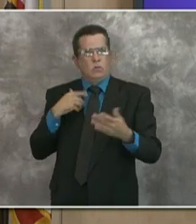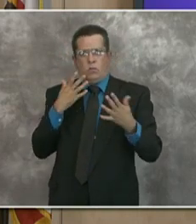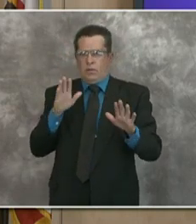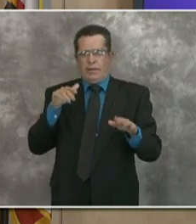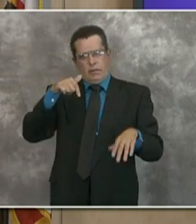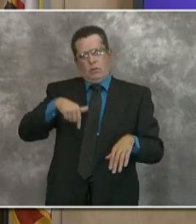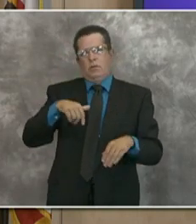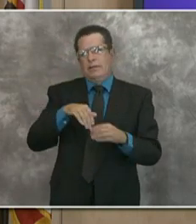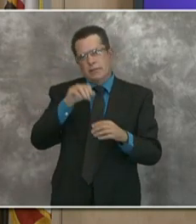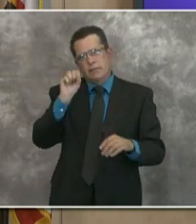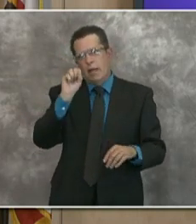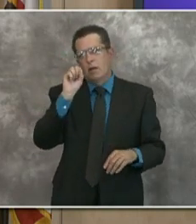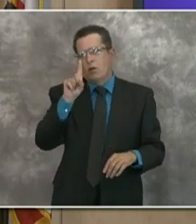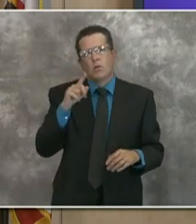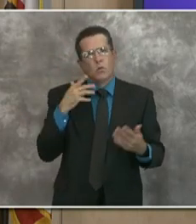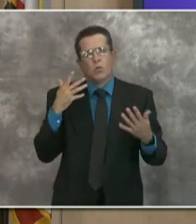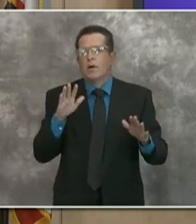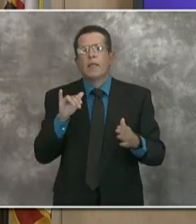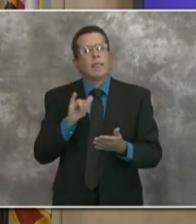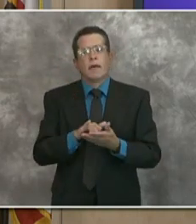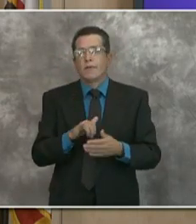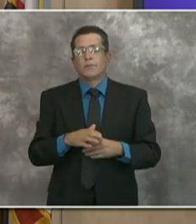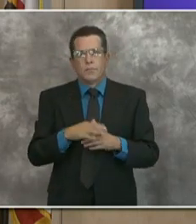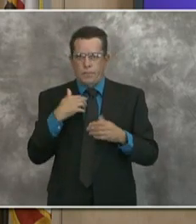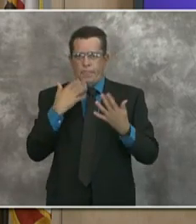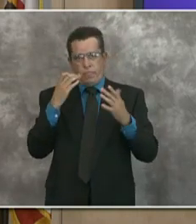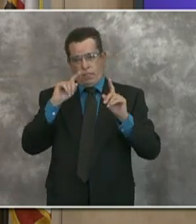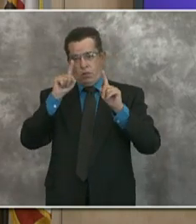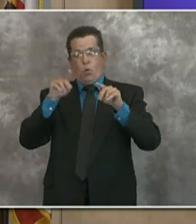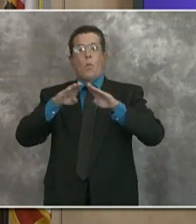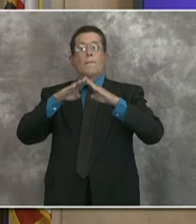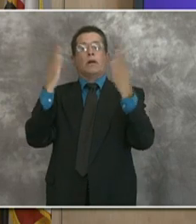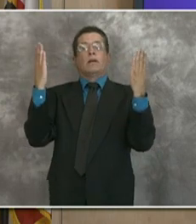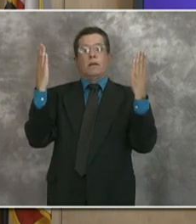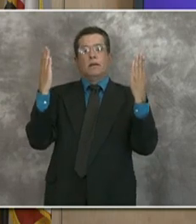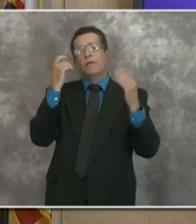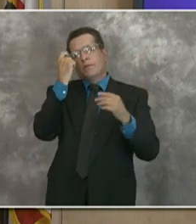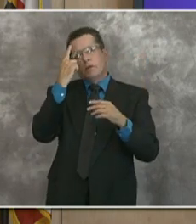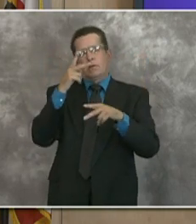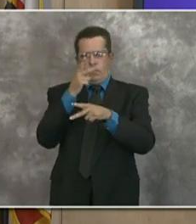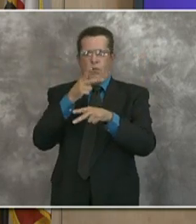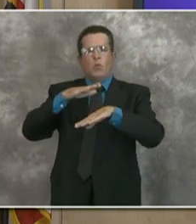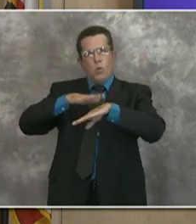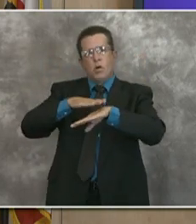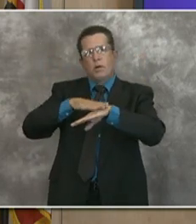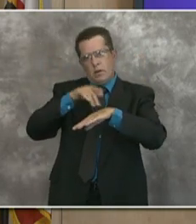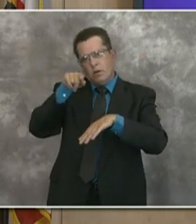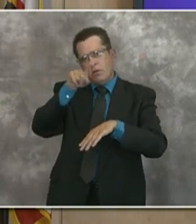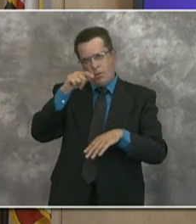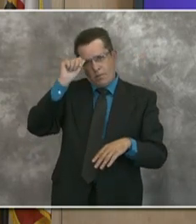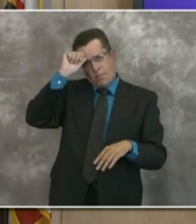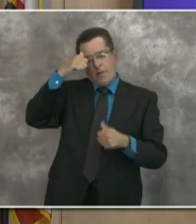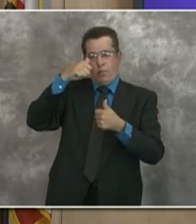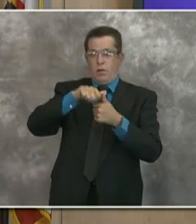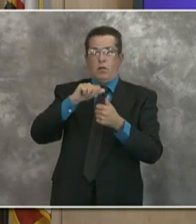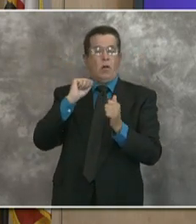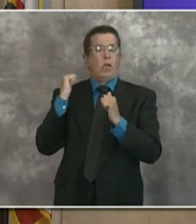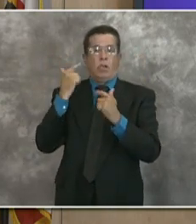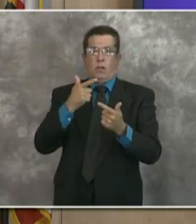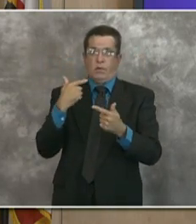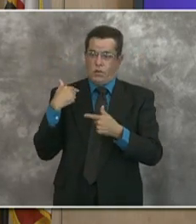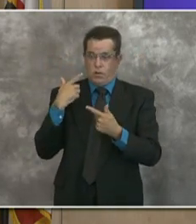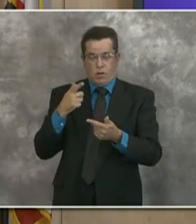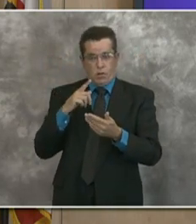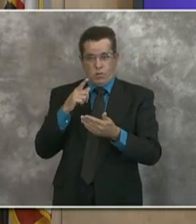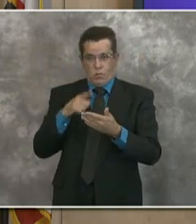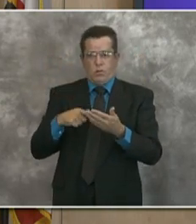here in San Diego. And so as we continue down the reopening path, we want to make sure we're continuing to be mindful of all of the various types of